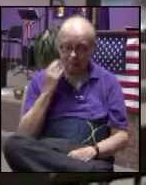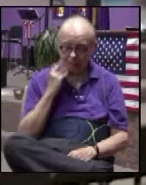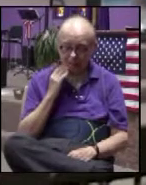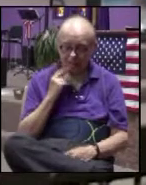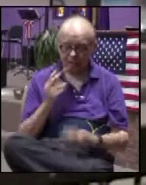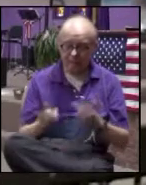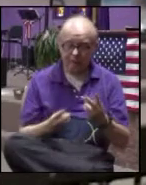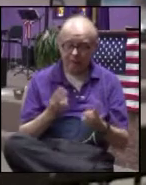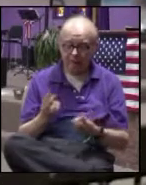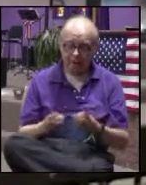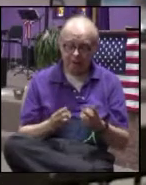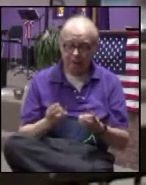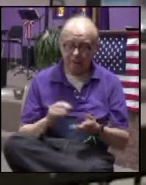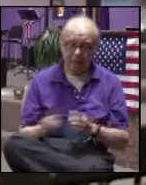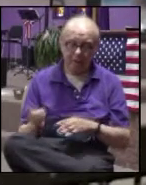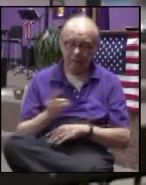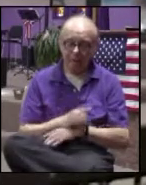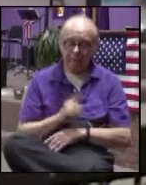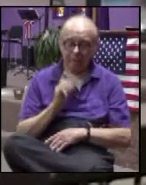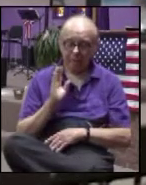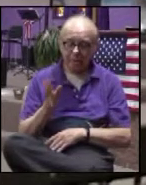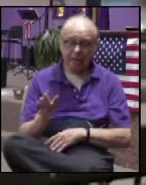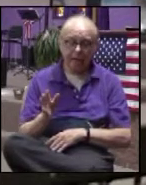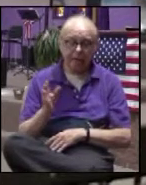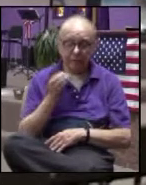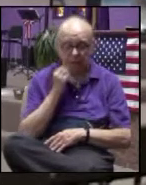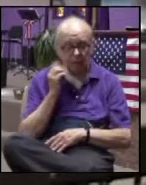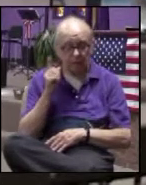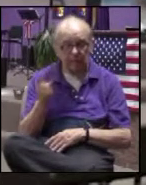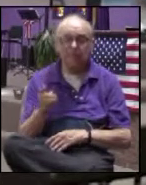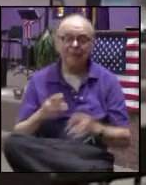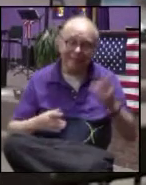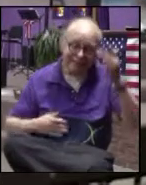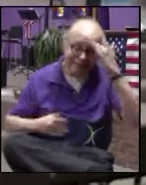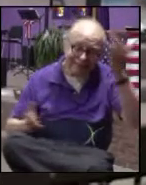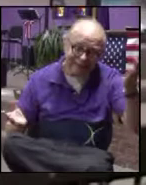visit you on that day at your house you're sick.